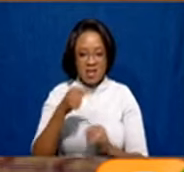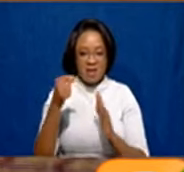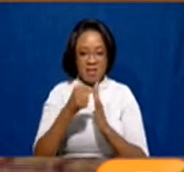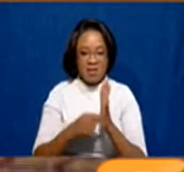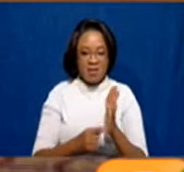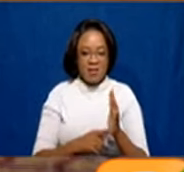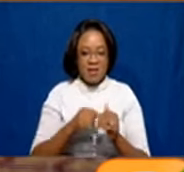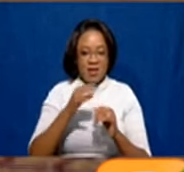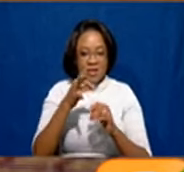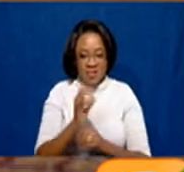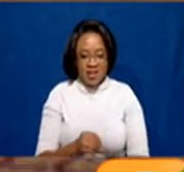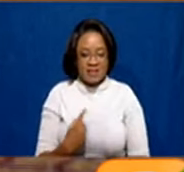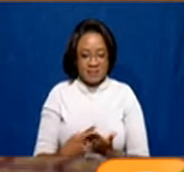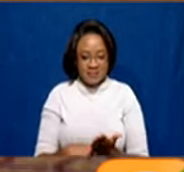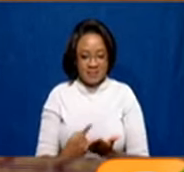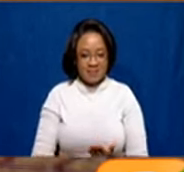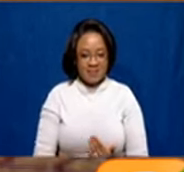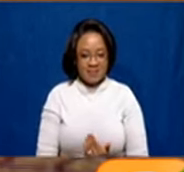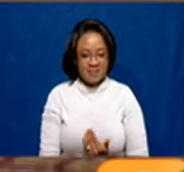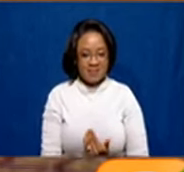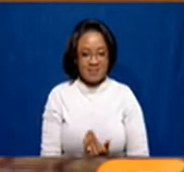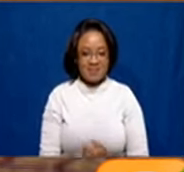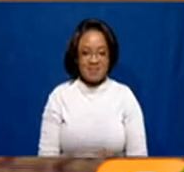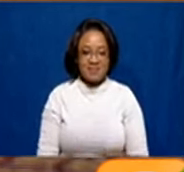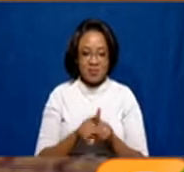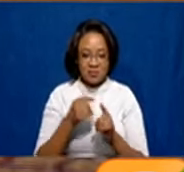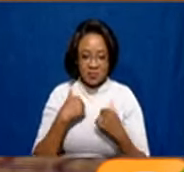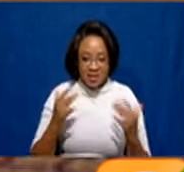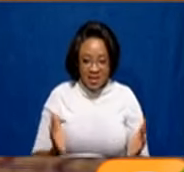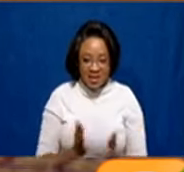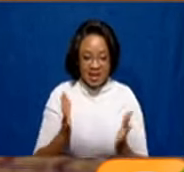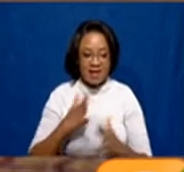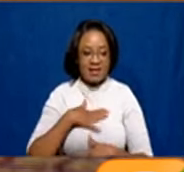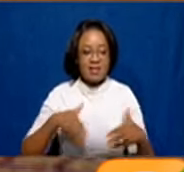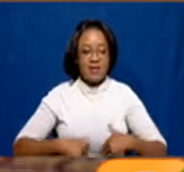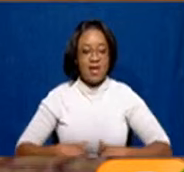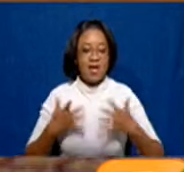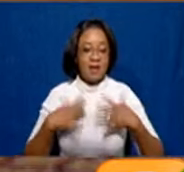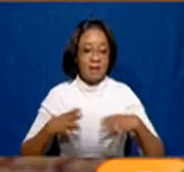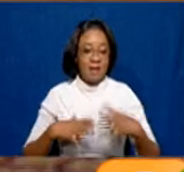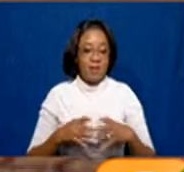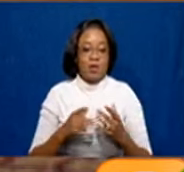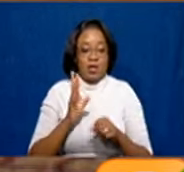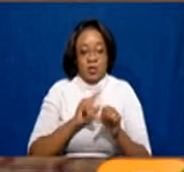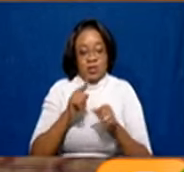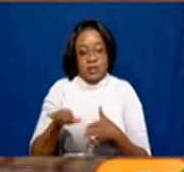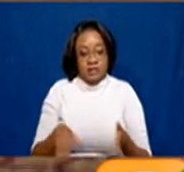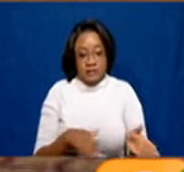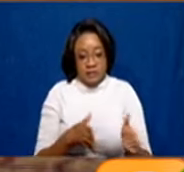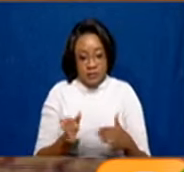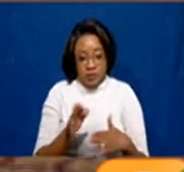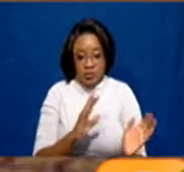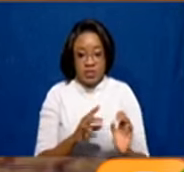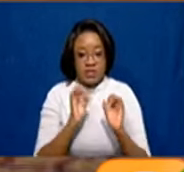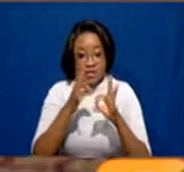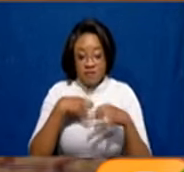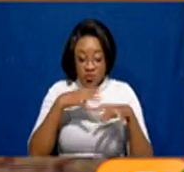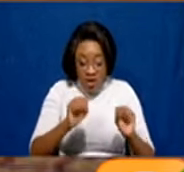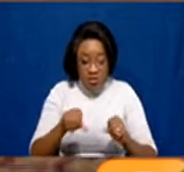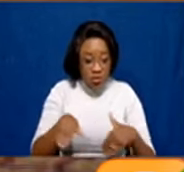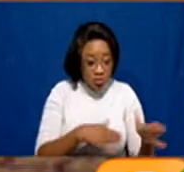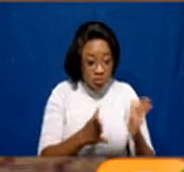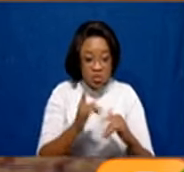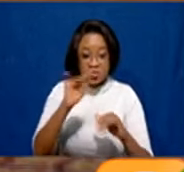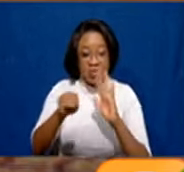I'm slowly and surely working towards, and encouraging our young people that with the space we are given, like I said earlier, when we get a space, we don't need to use